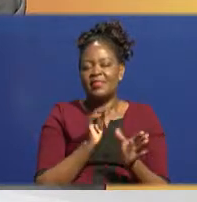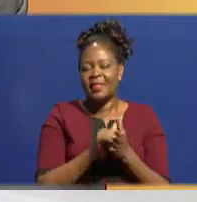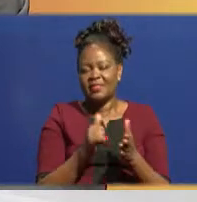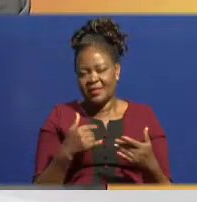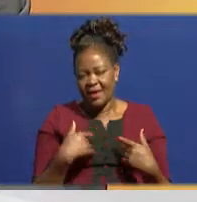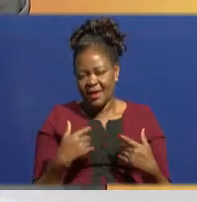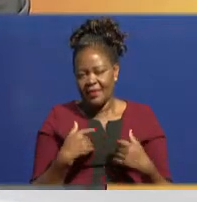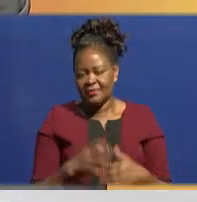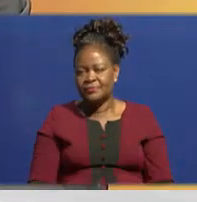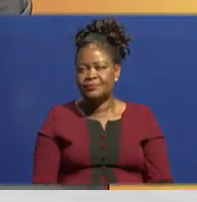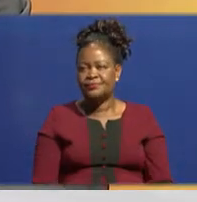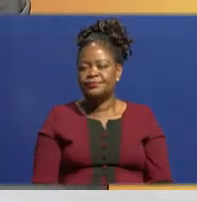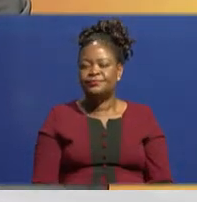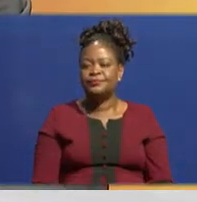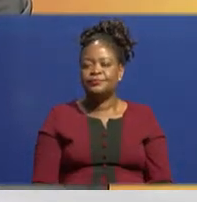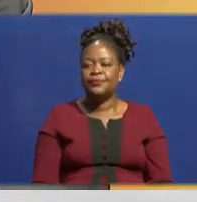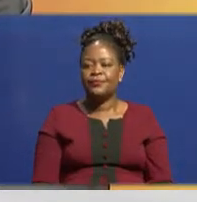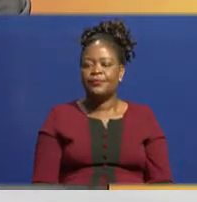on it,